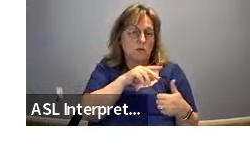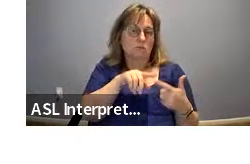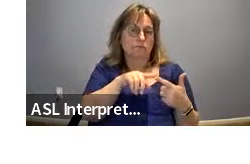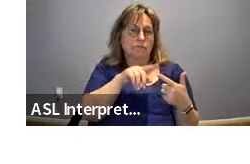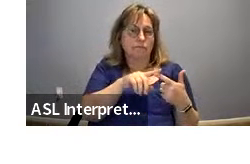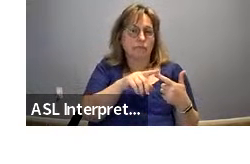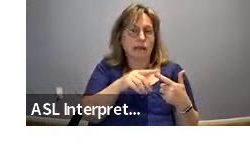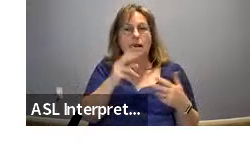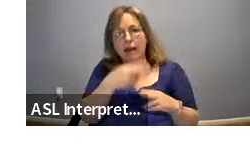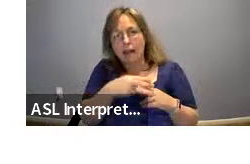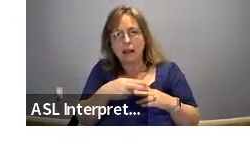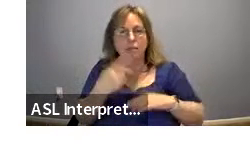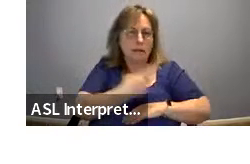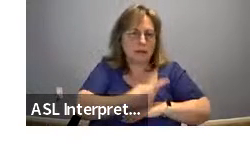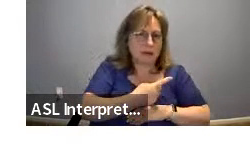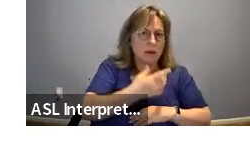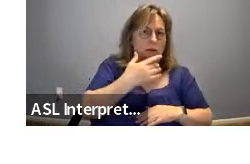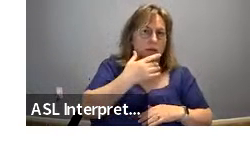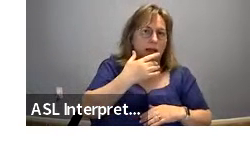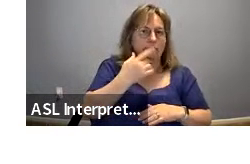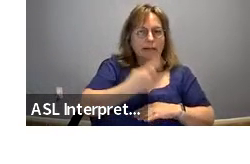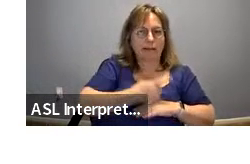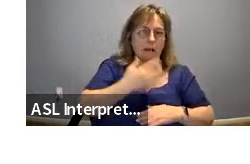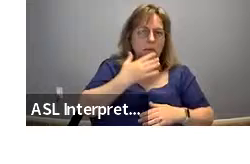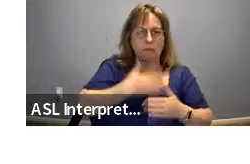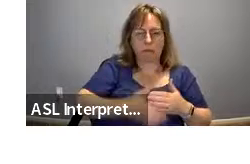of birth, addresses,